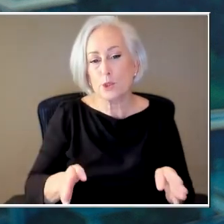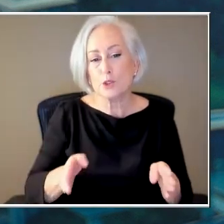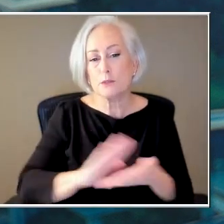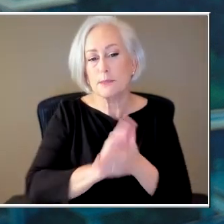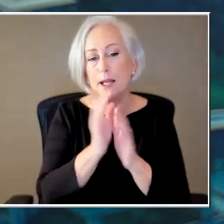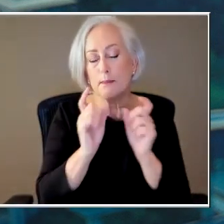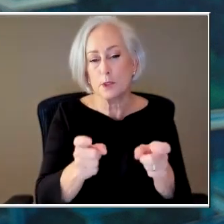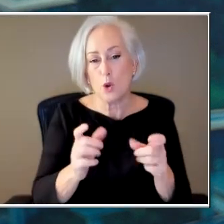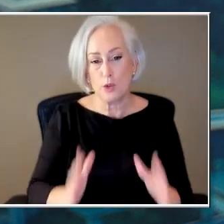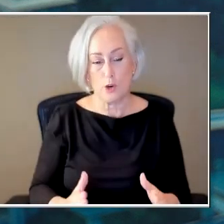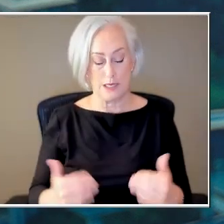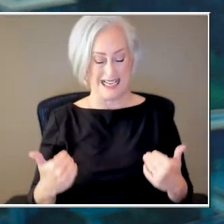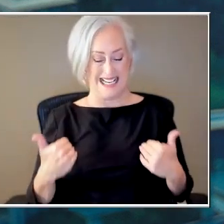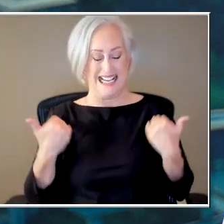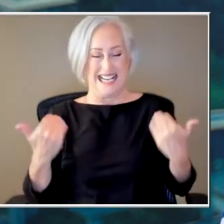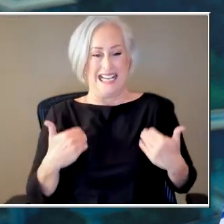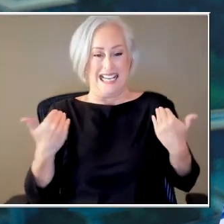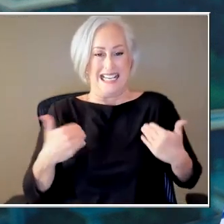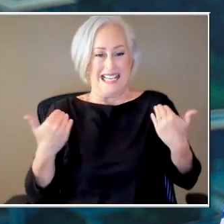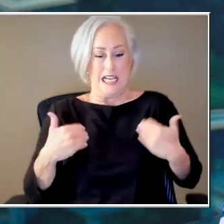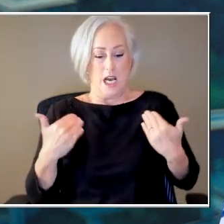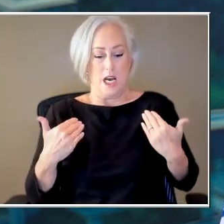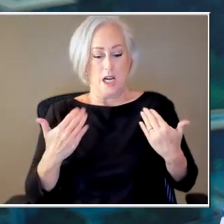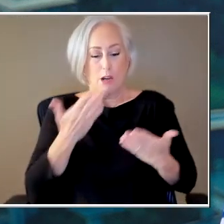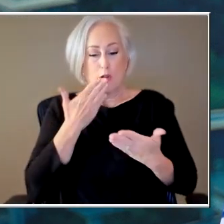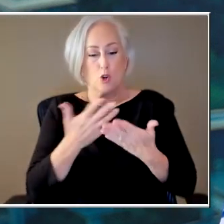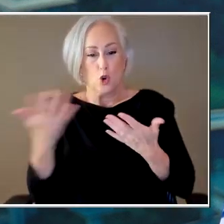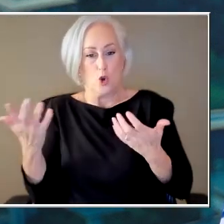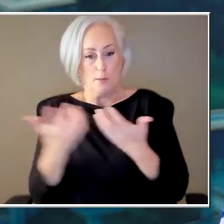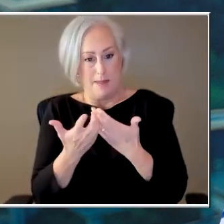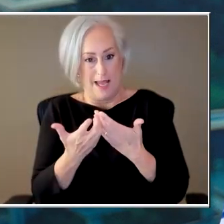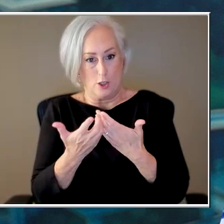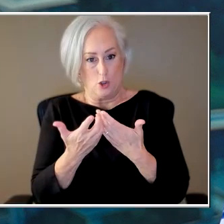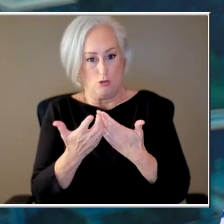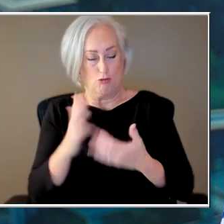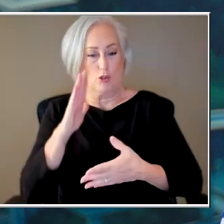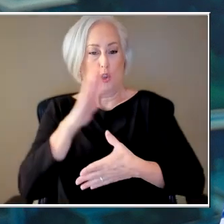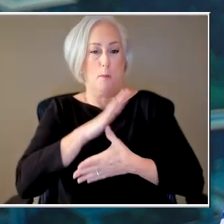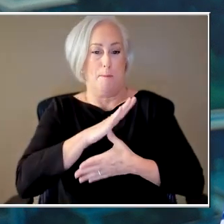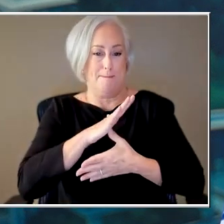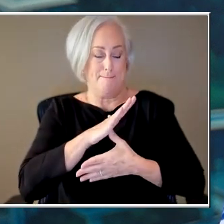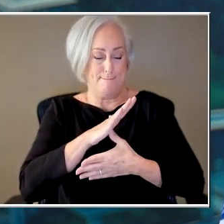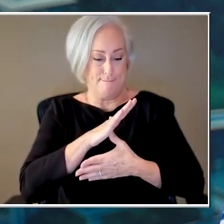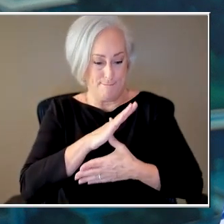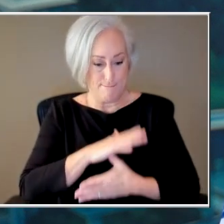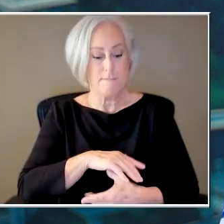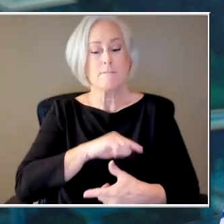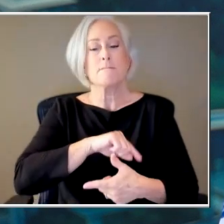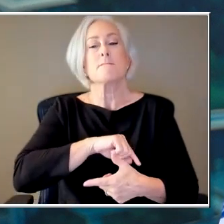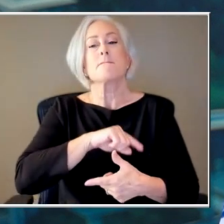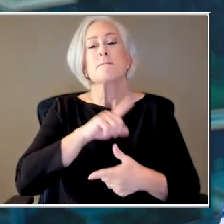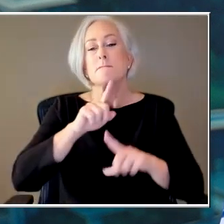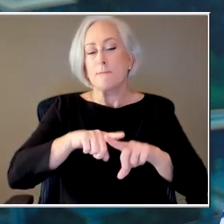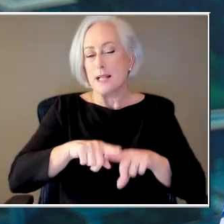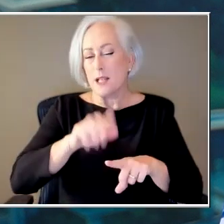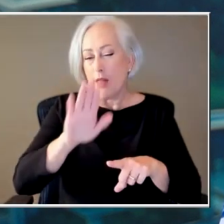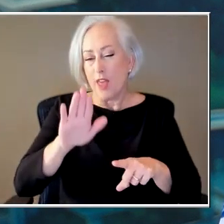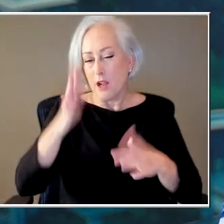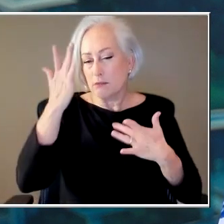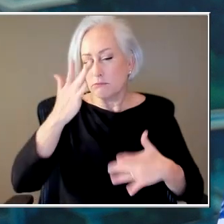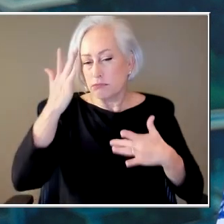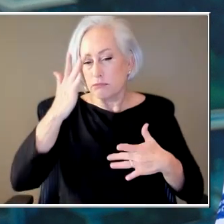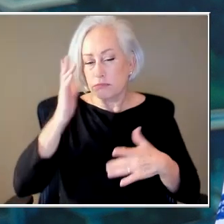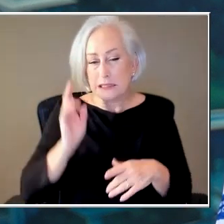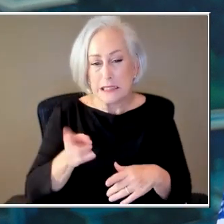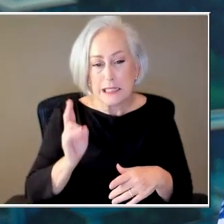the optimal donor. There are certain other variables that we look at, their infection history, what virus they've been exposed to, what their